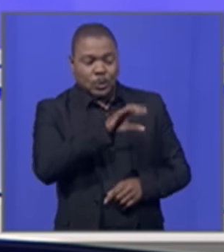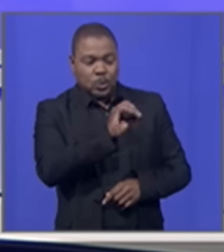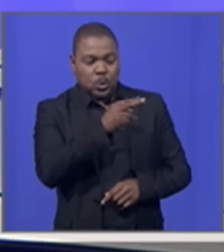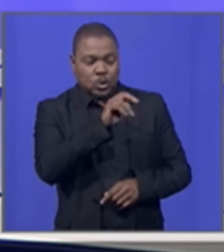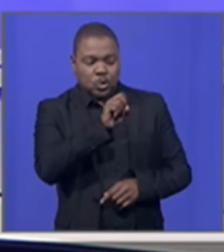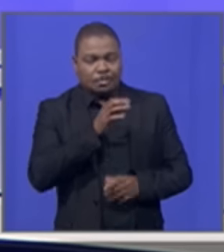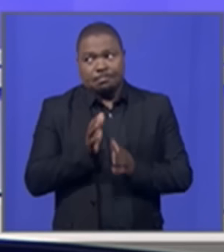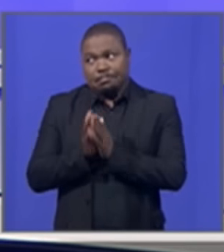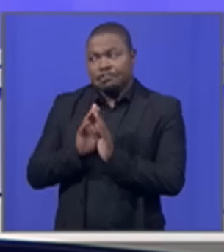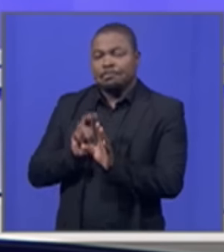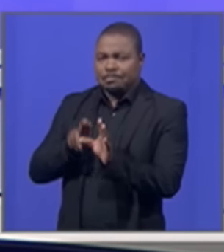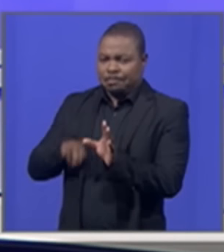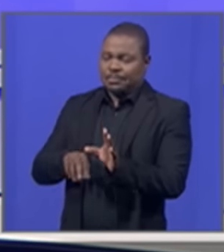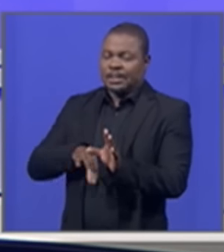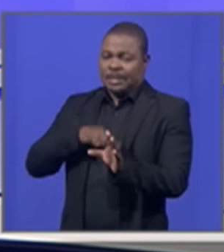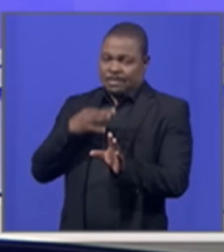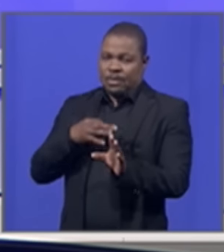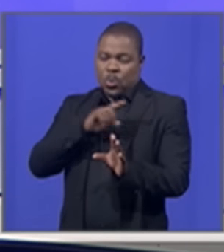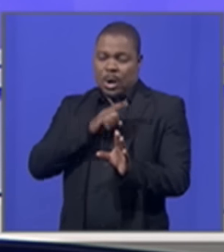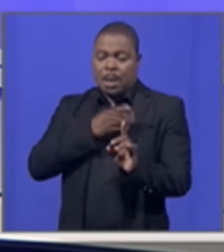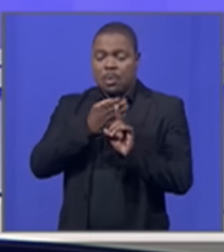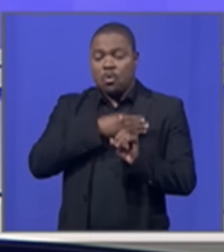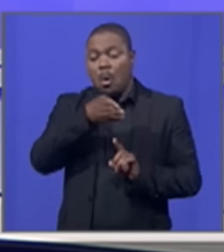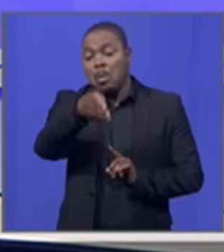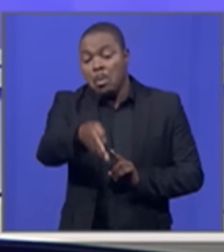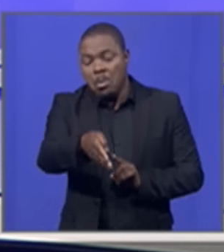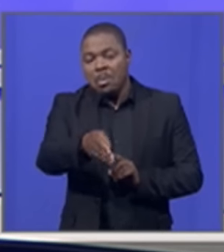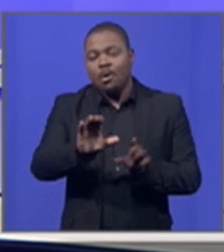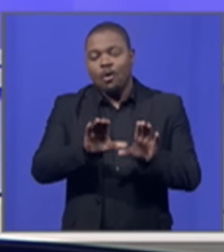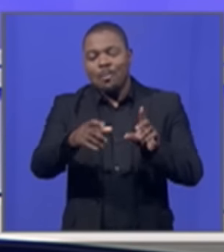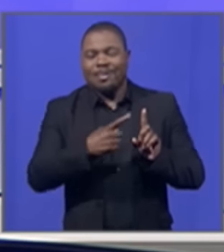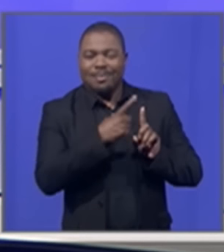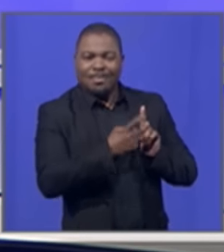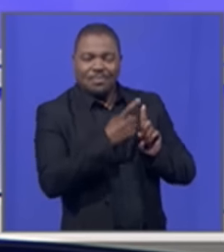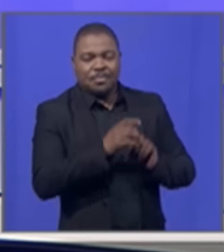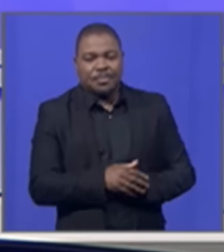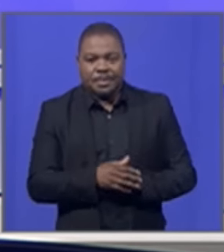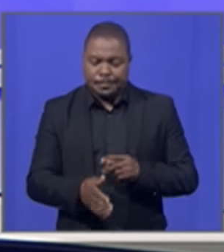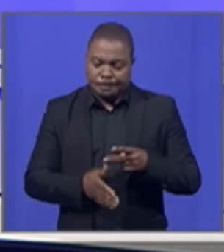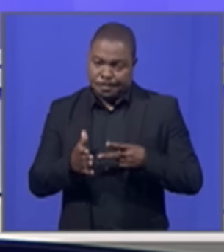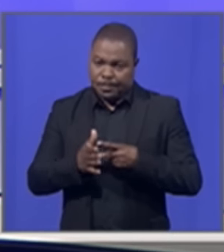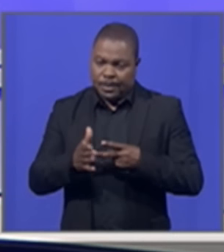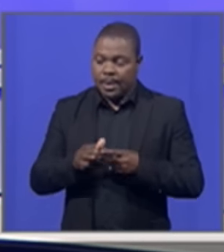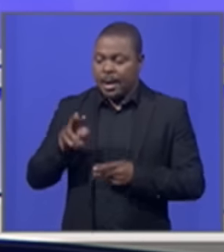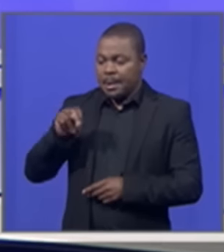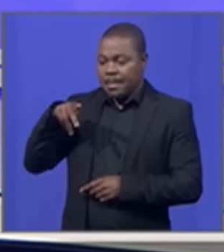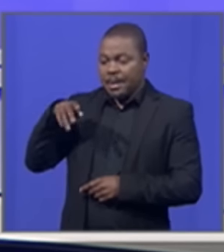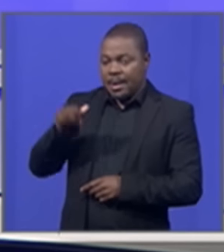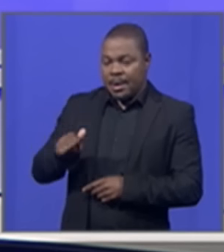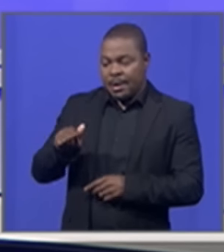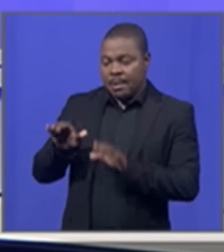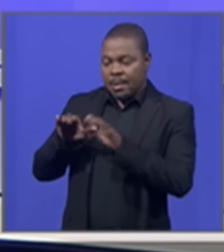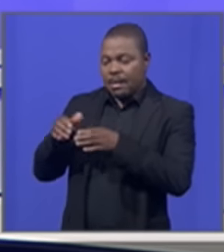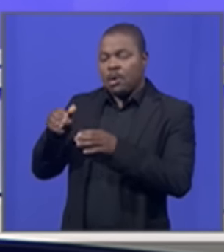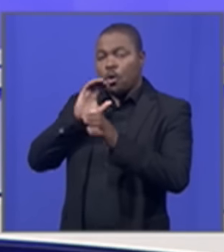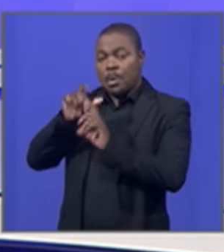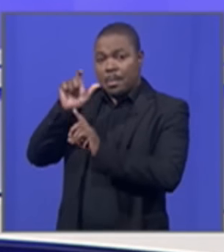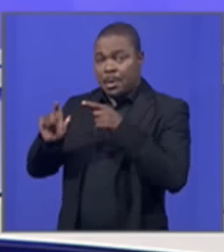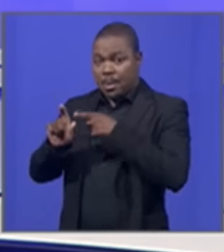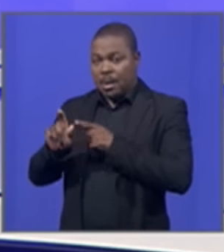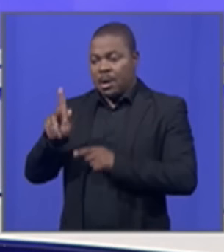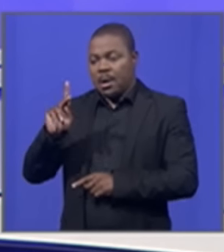go itokolola mošomong kgabagareng ya go tšwelela ga gagwe komisheneng ya Matlanka. Ka lehlakoreng le lengwe moleledi wa NPA Kaizer Kganyago le yena o